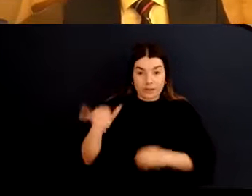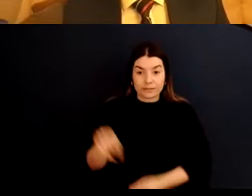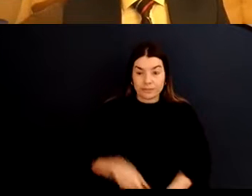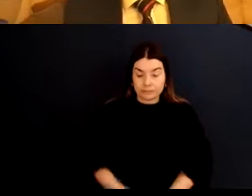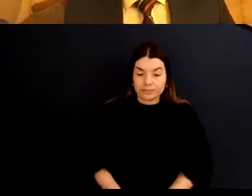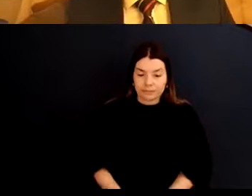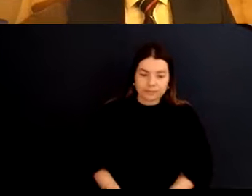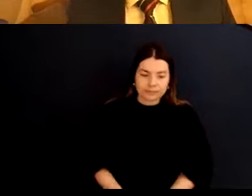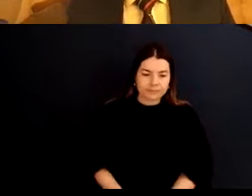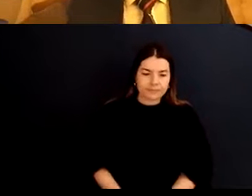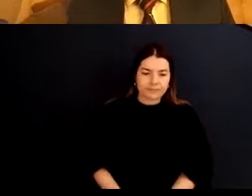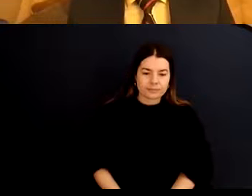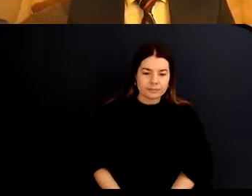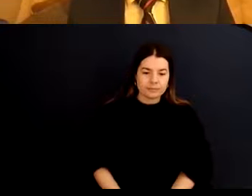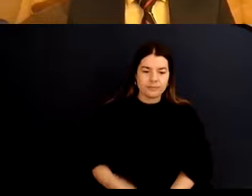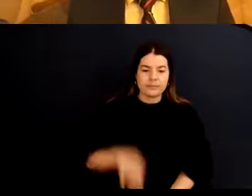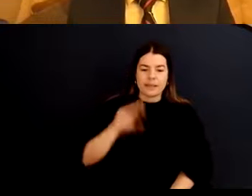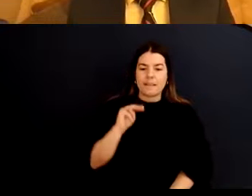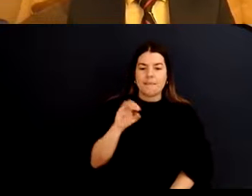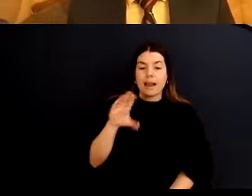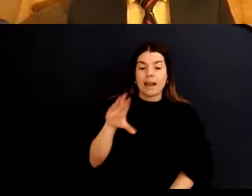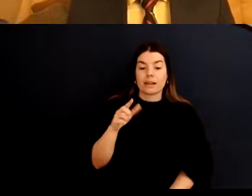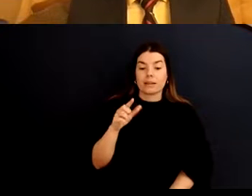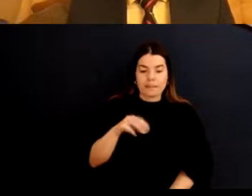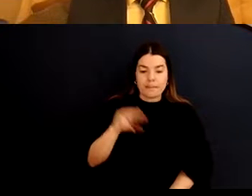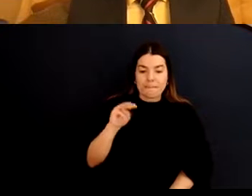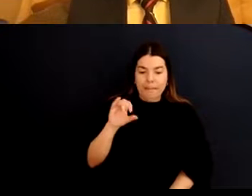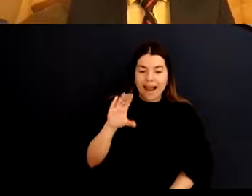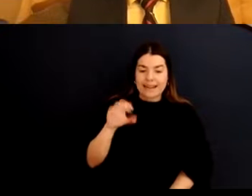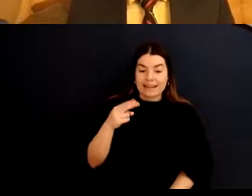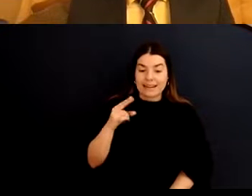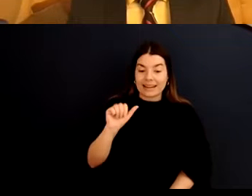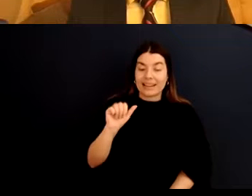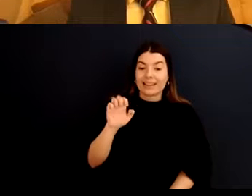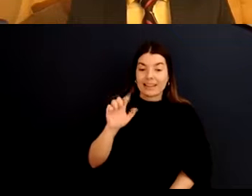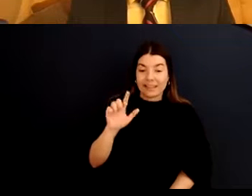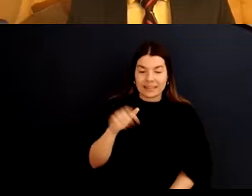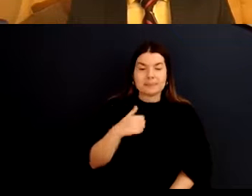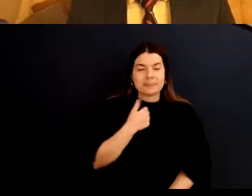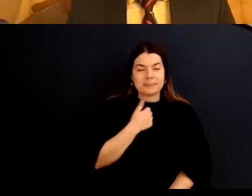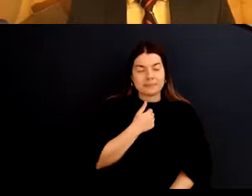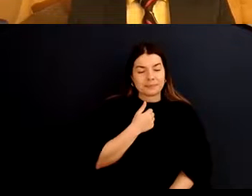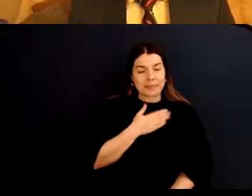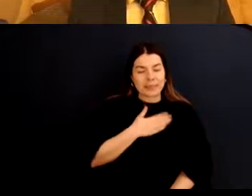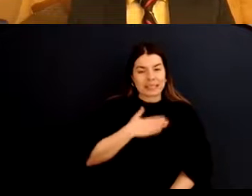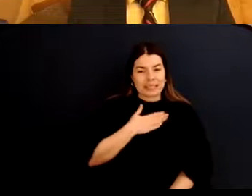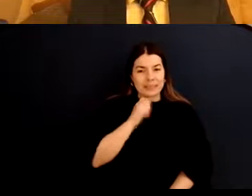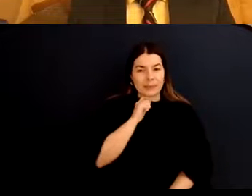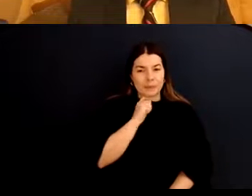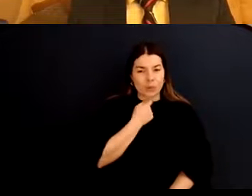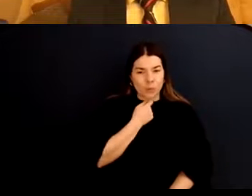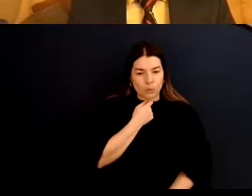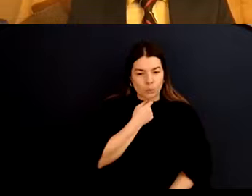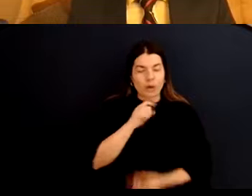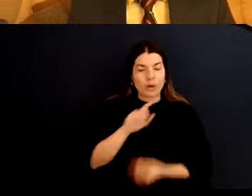Michael, if you can hear me, please keep yourself on mute in between so that you don't disrupt the